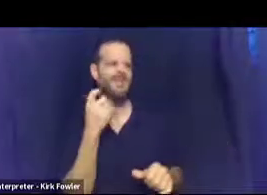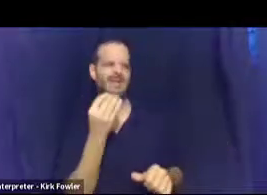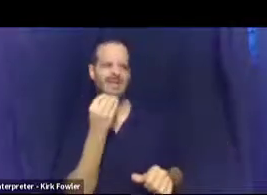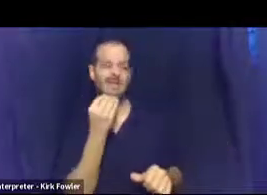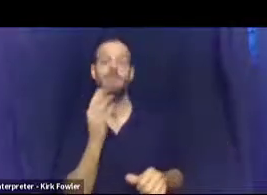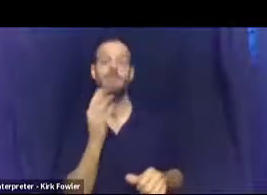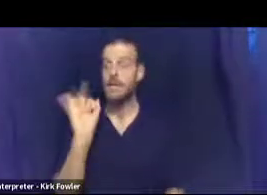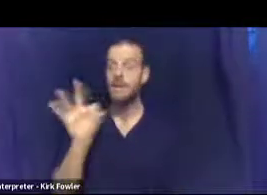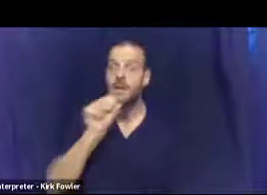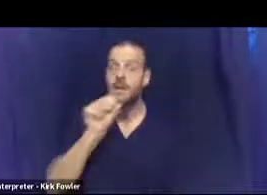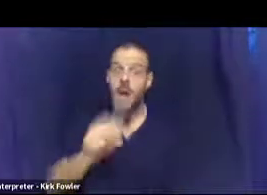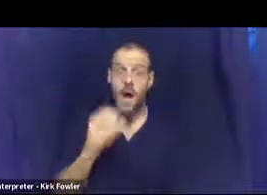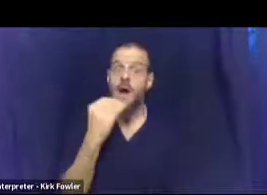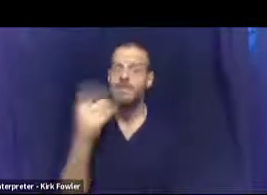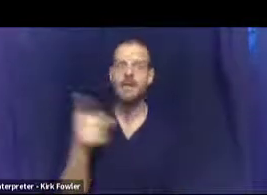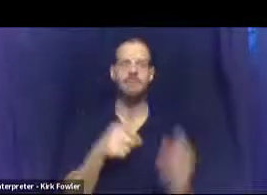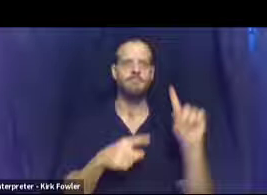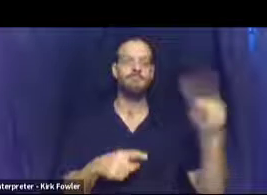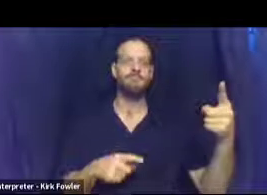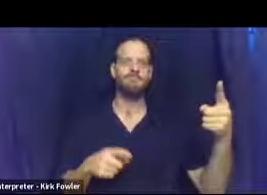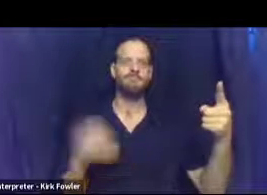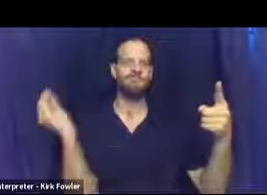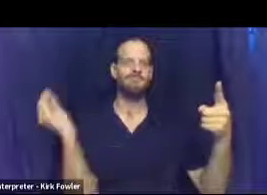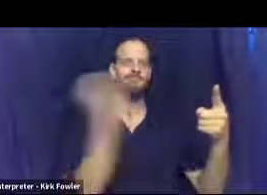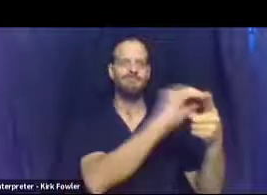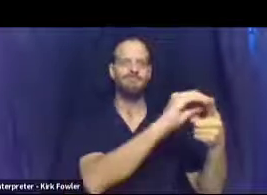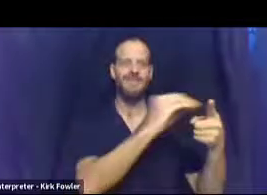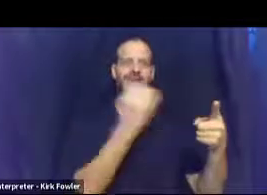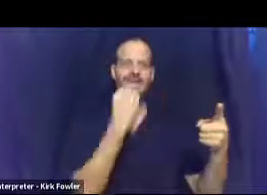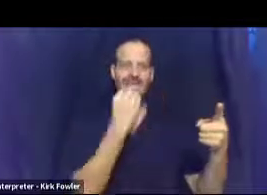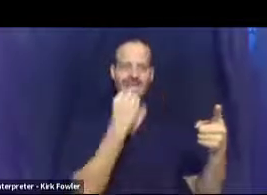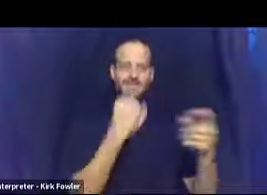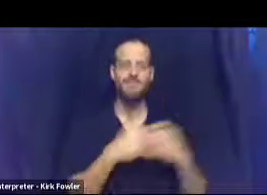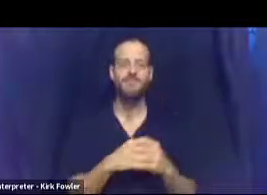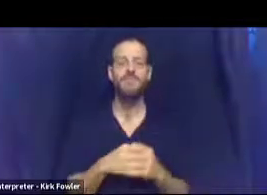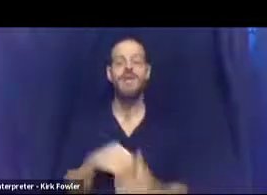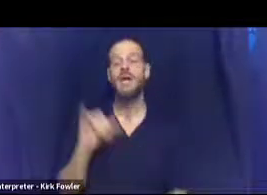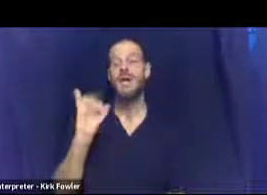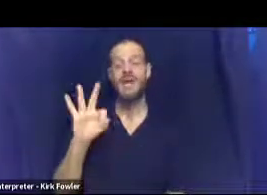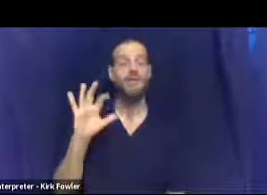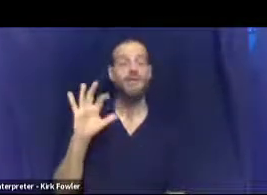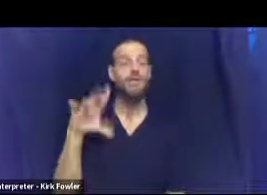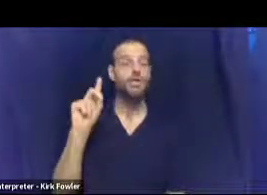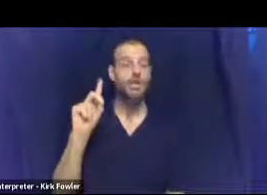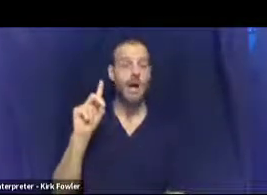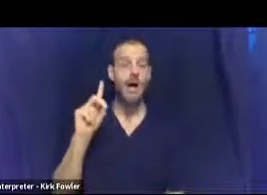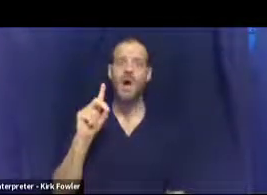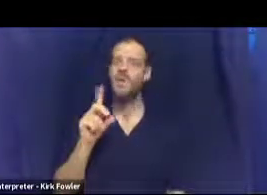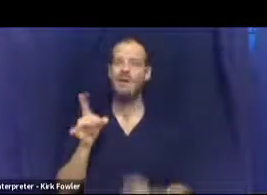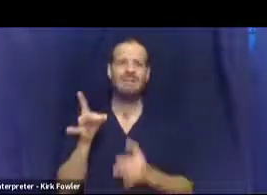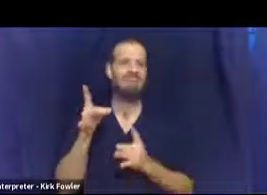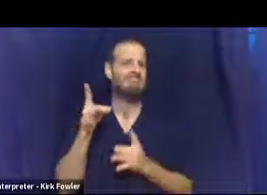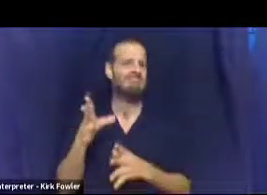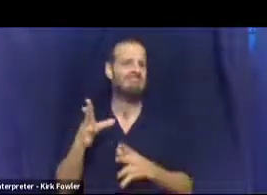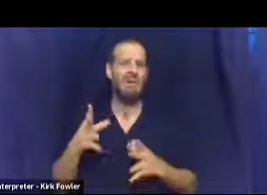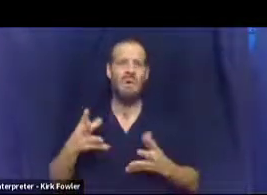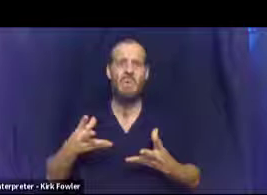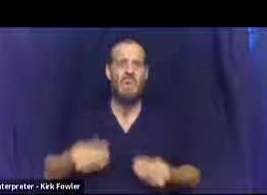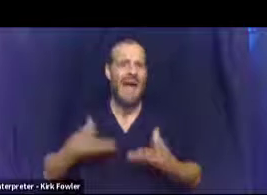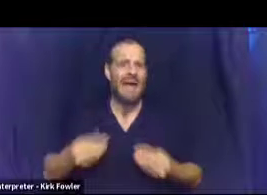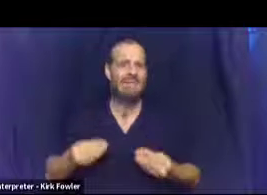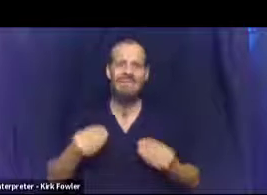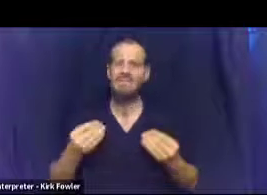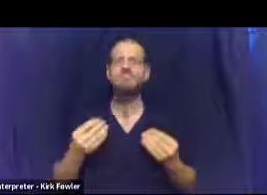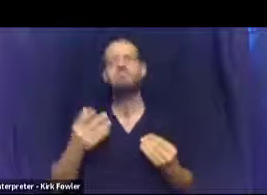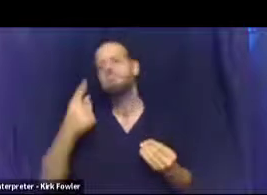all means, go for it. If your child hates diaper change or hates being wet, they don't mind the diaper change, but they hate being